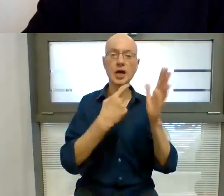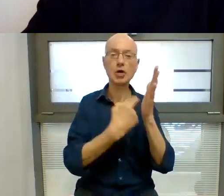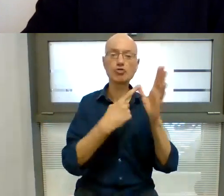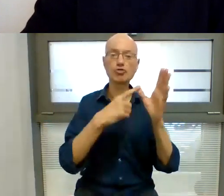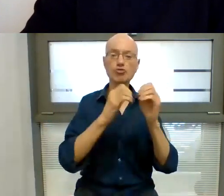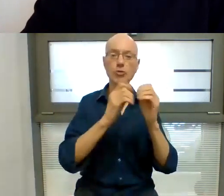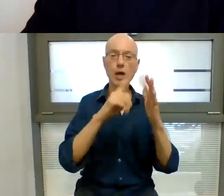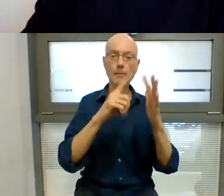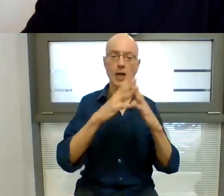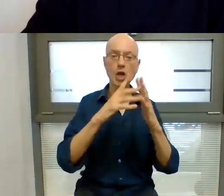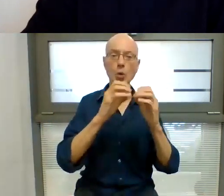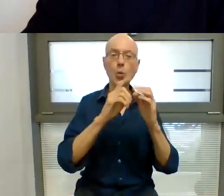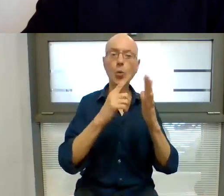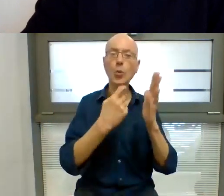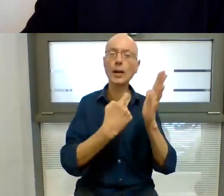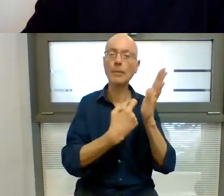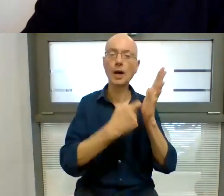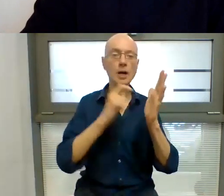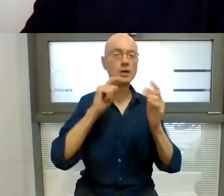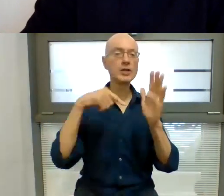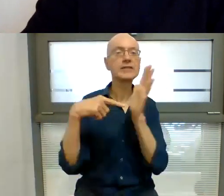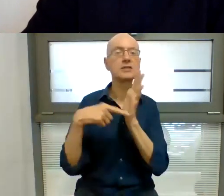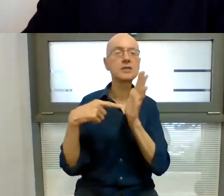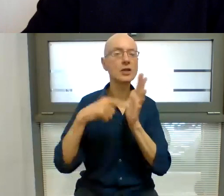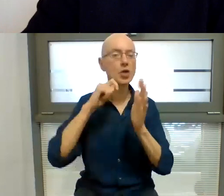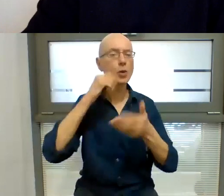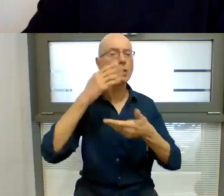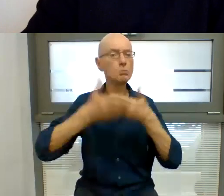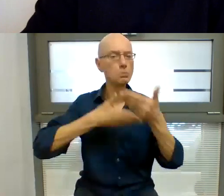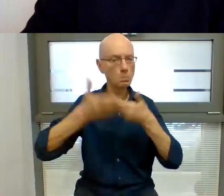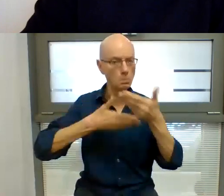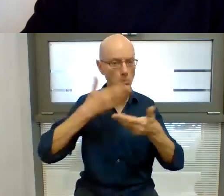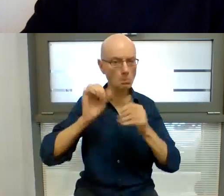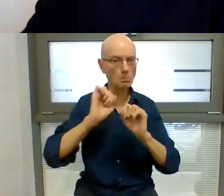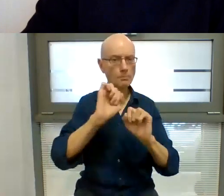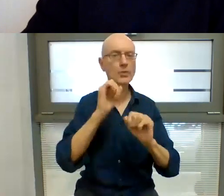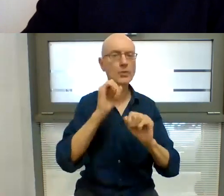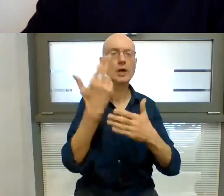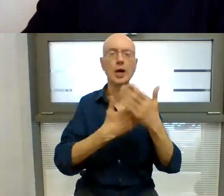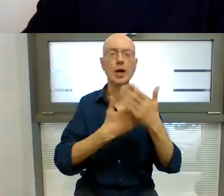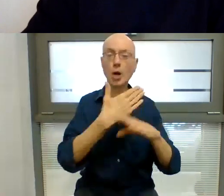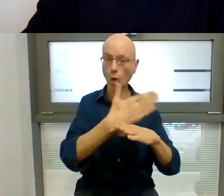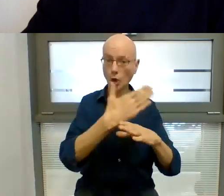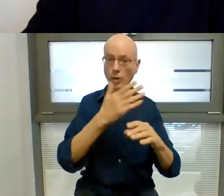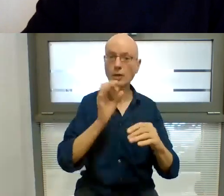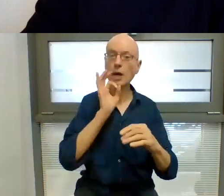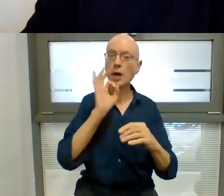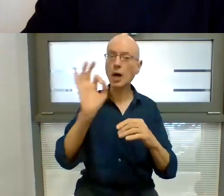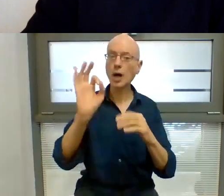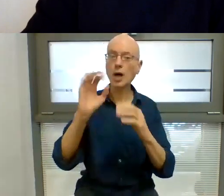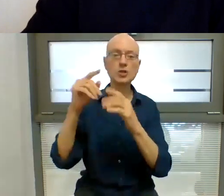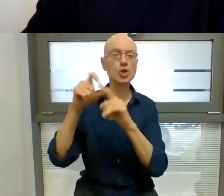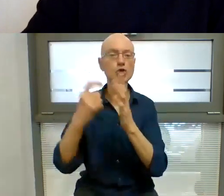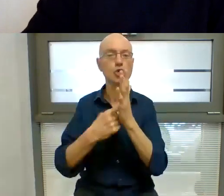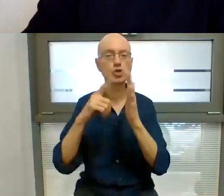us a personal journey of the life and times of a living artist. Your chair for the session is Dr. Jim Davis, Senior Lecturer